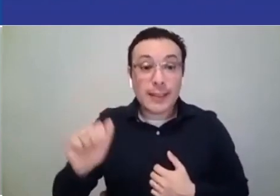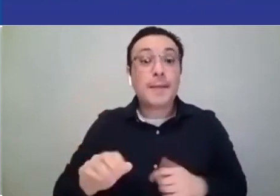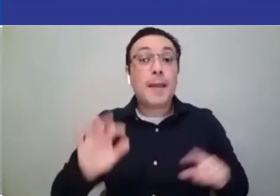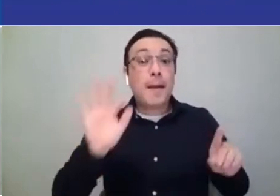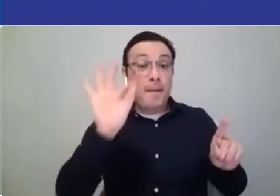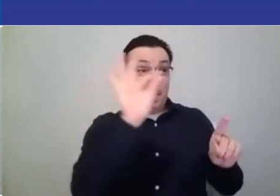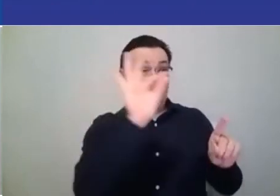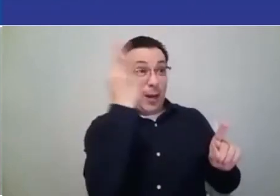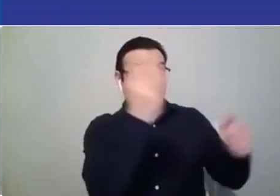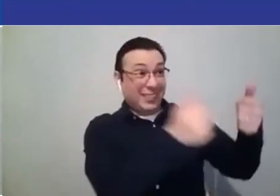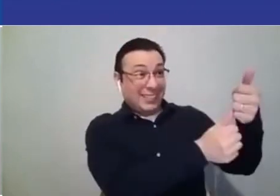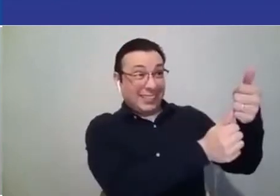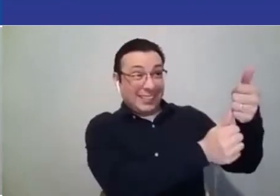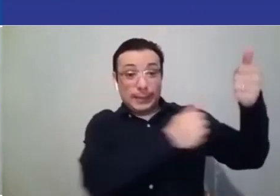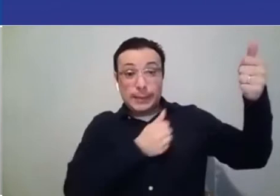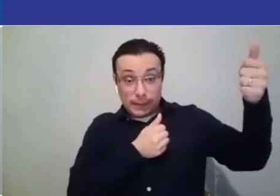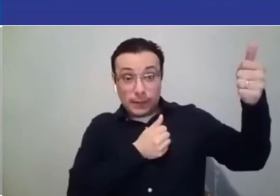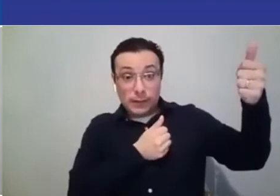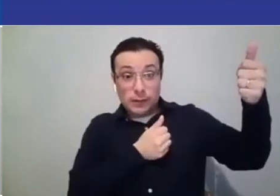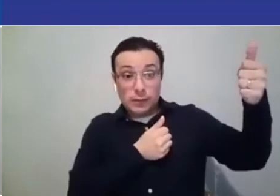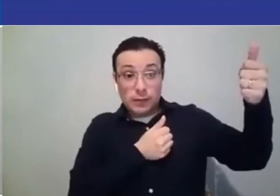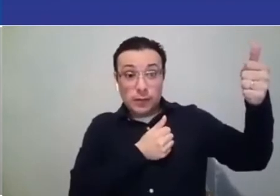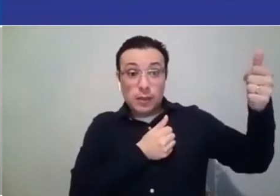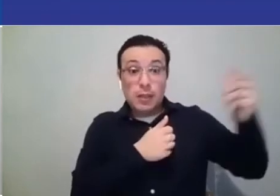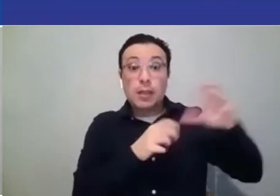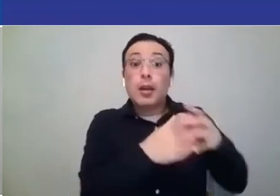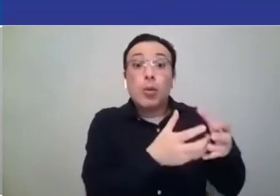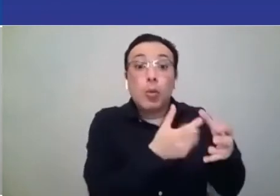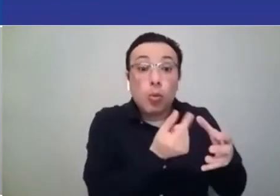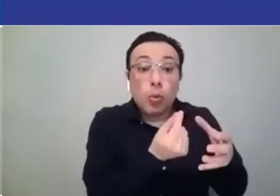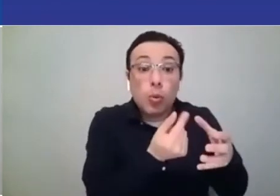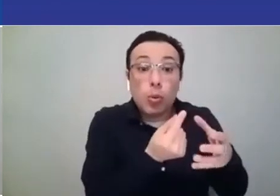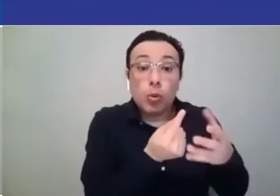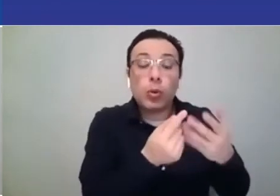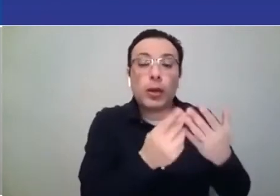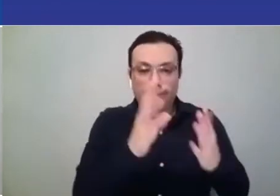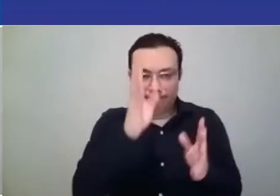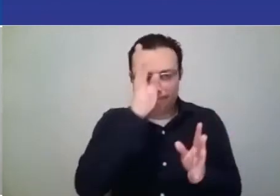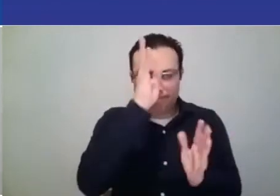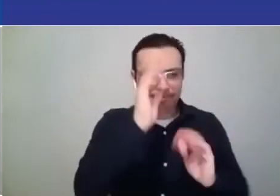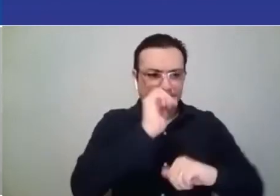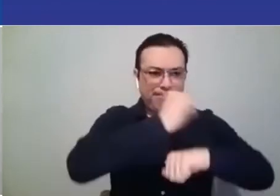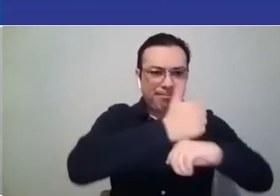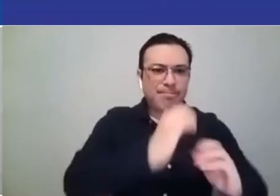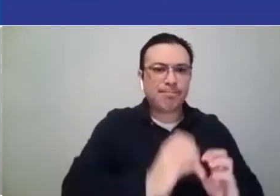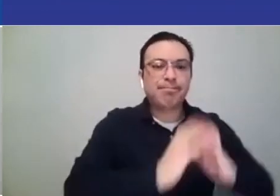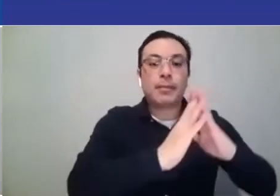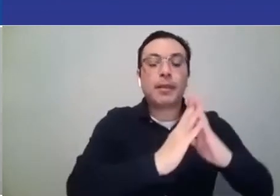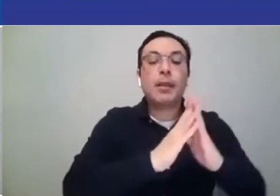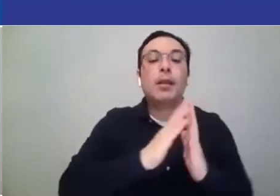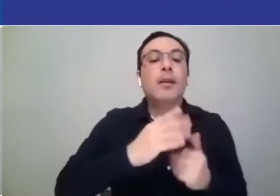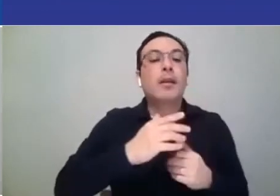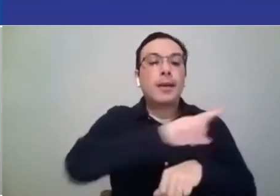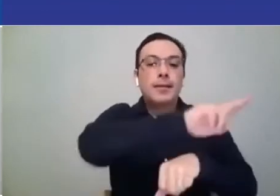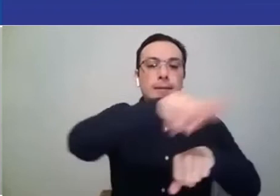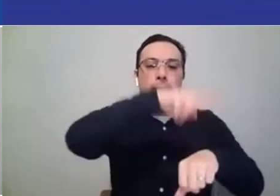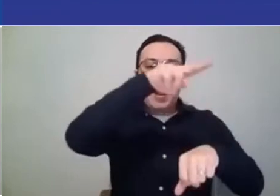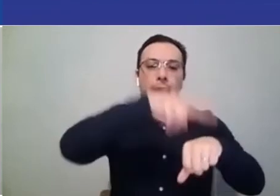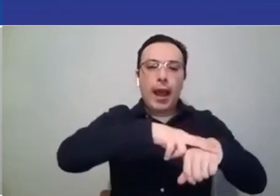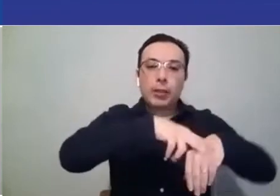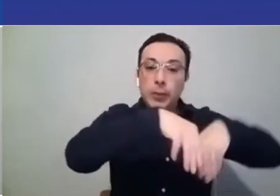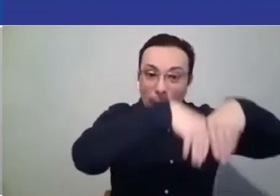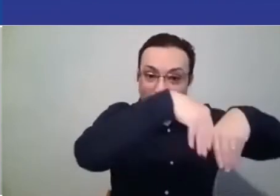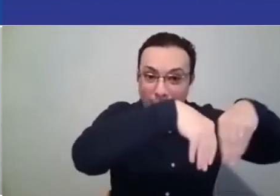from the French, their first president, Sékou Touré, he created these national ballets, these